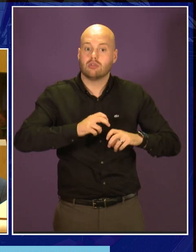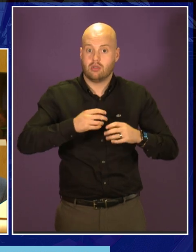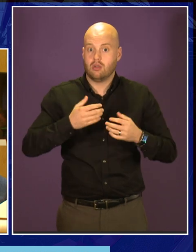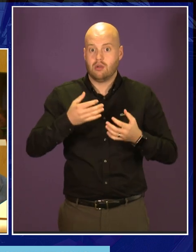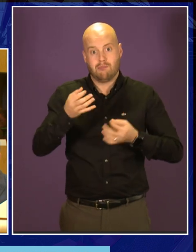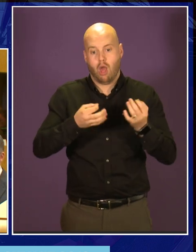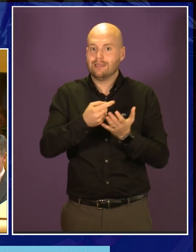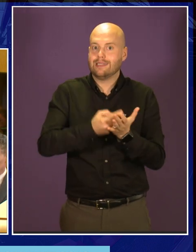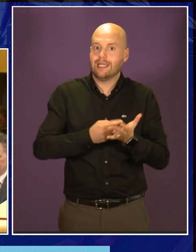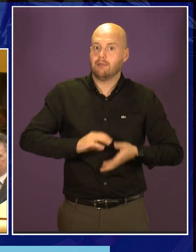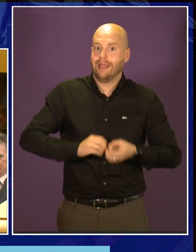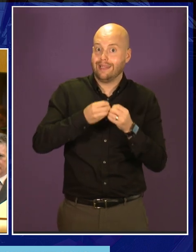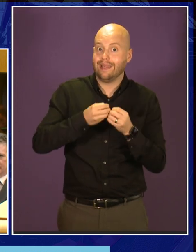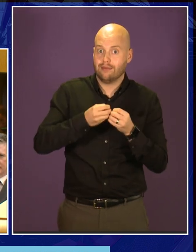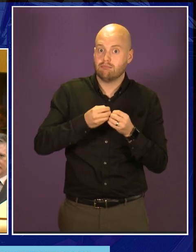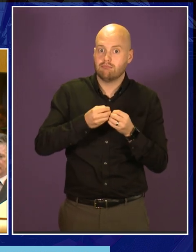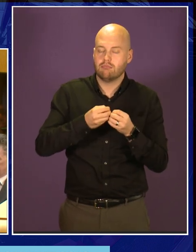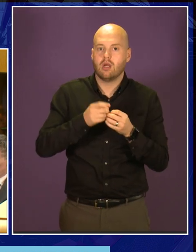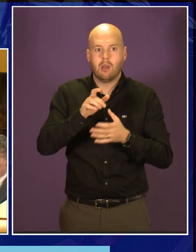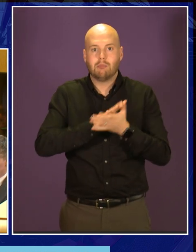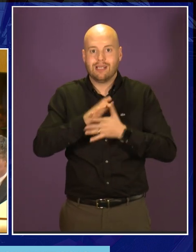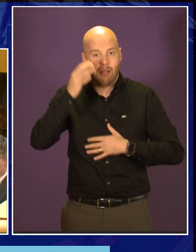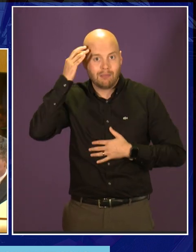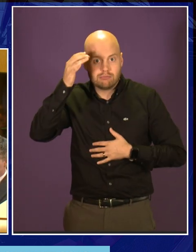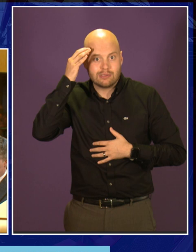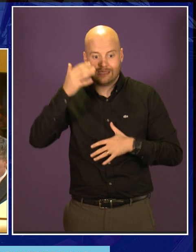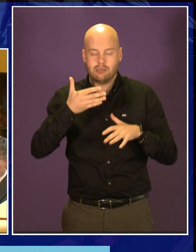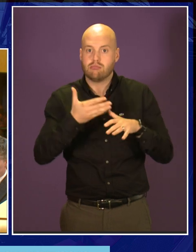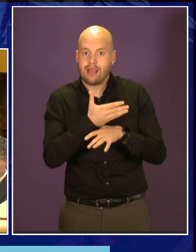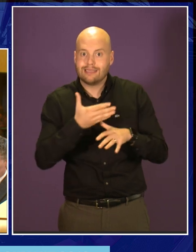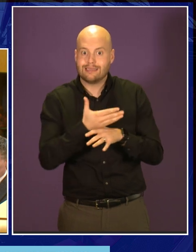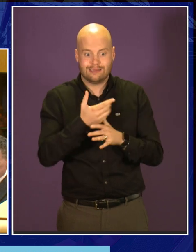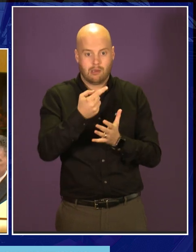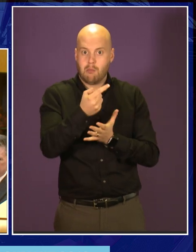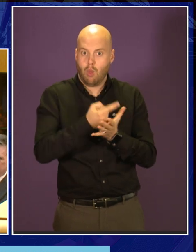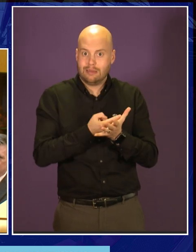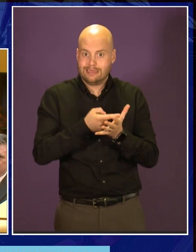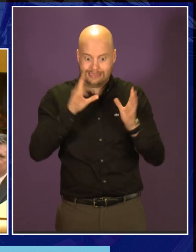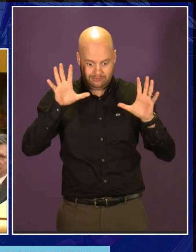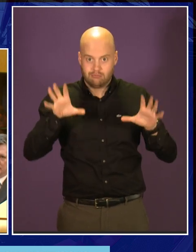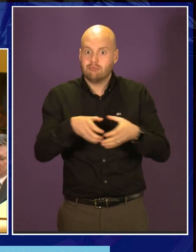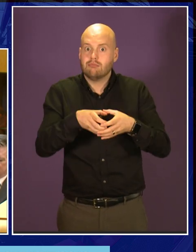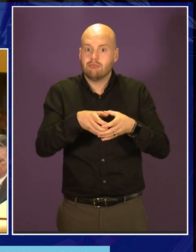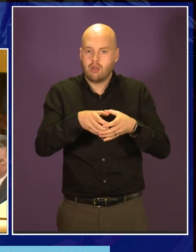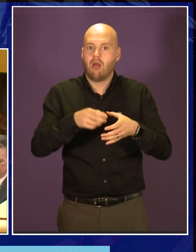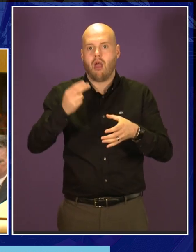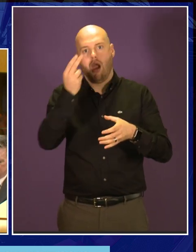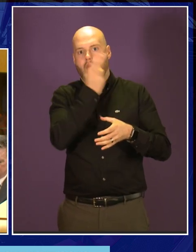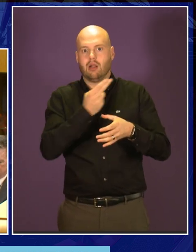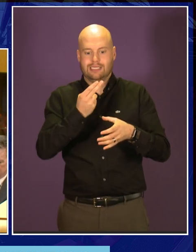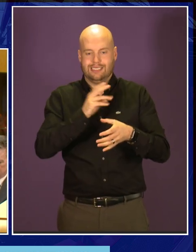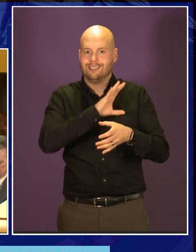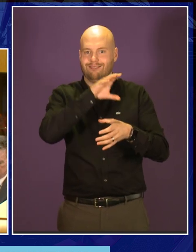making. So we bring together theory, practice, and policy with the artist integrally engaged